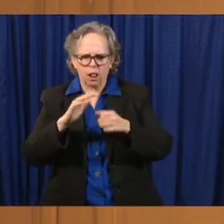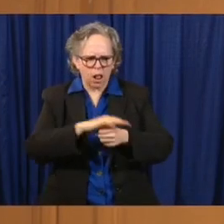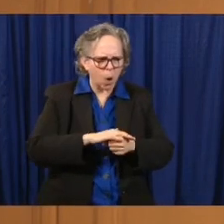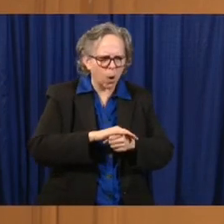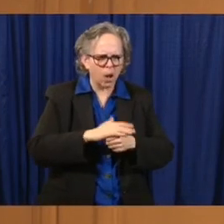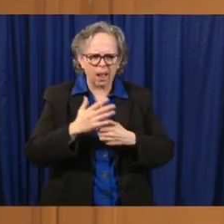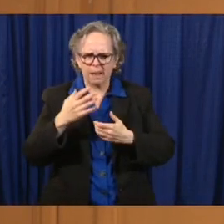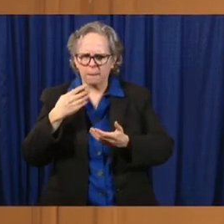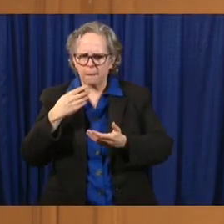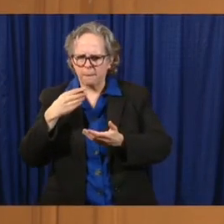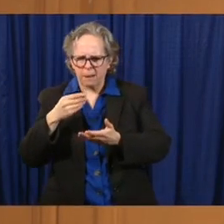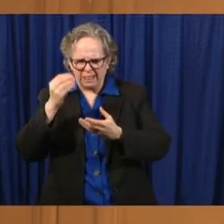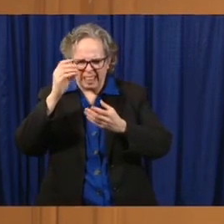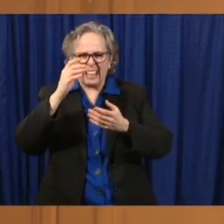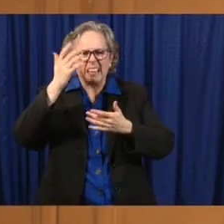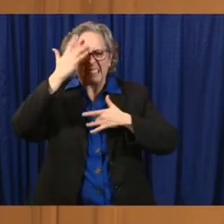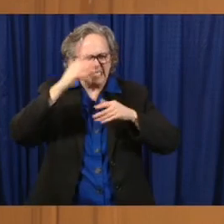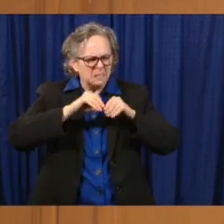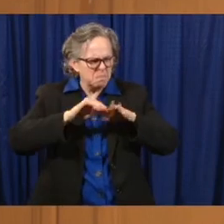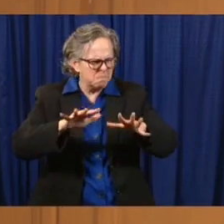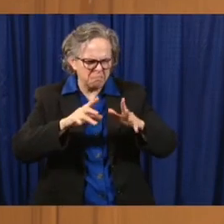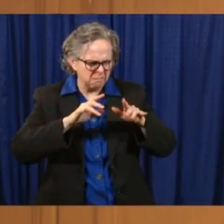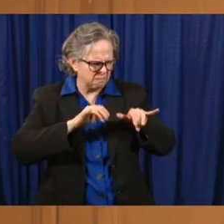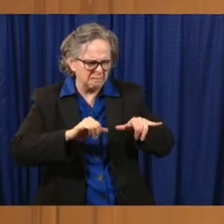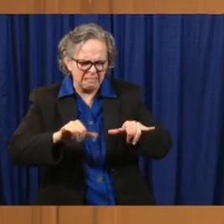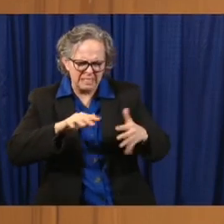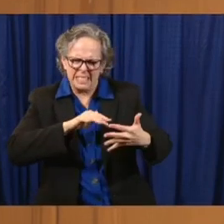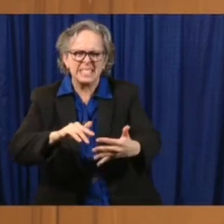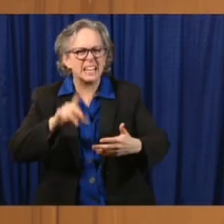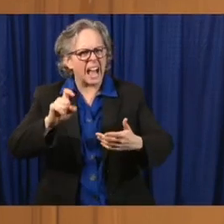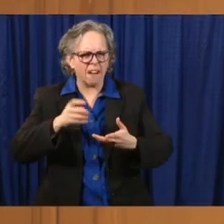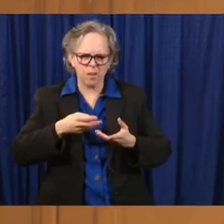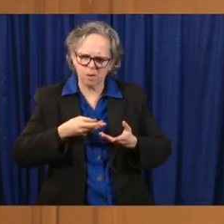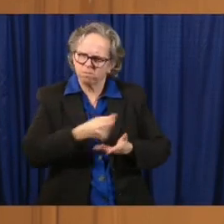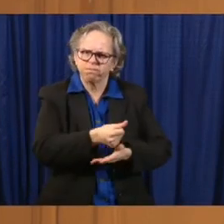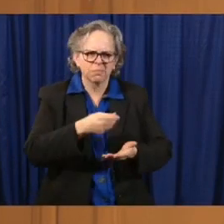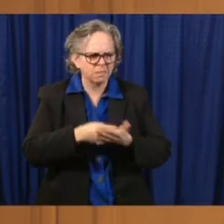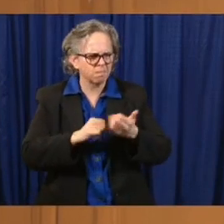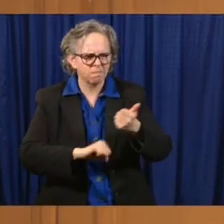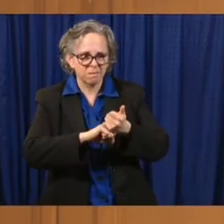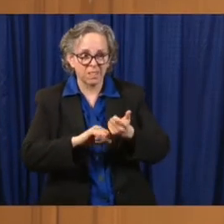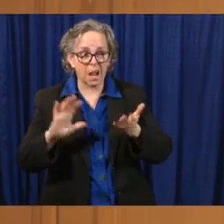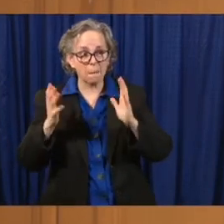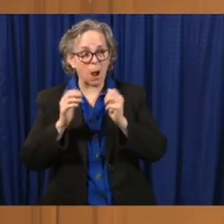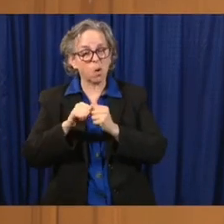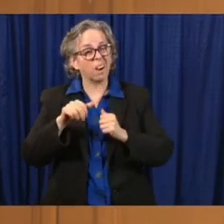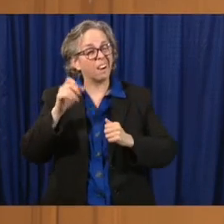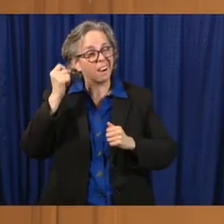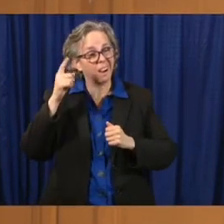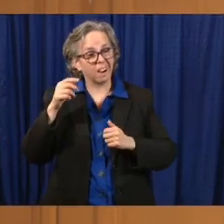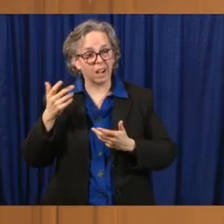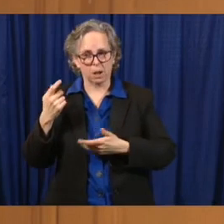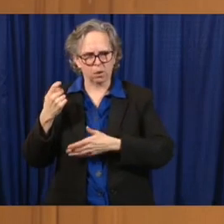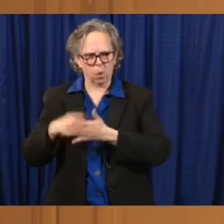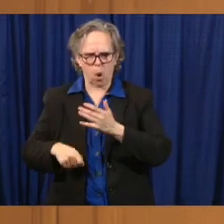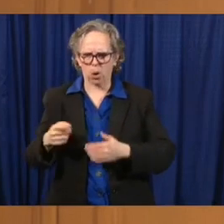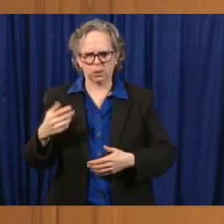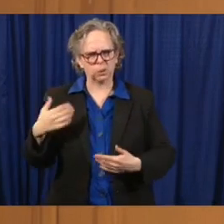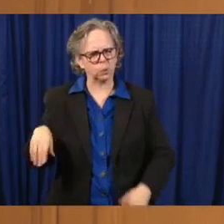trained. But I do think if we want to do it well as a country, ASTO, which is my professional organization alongside